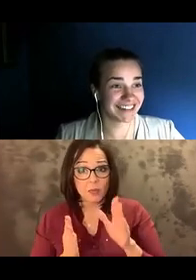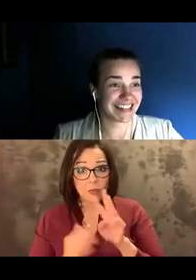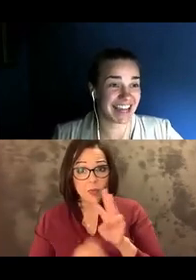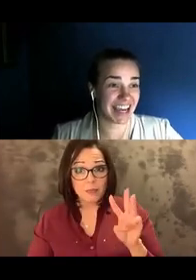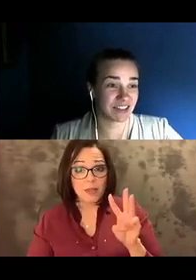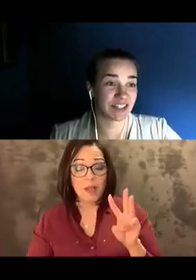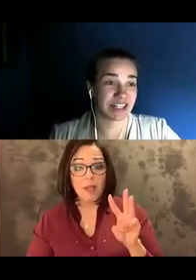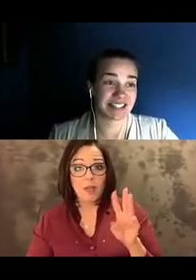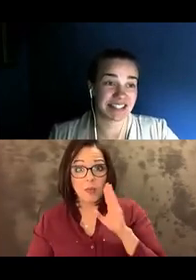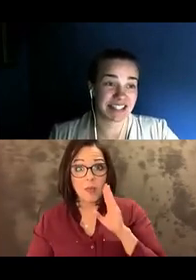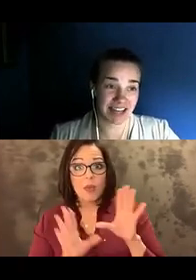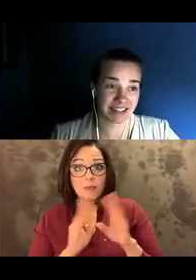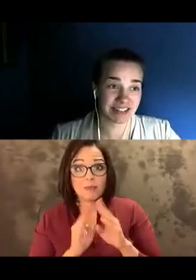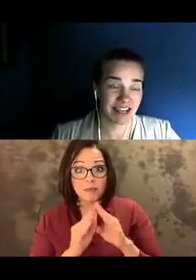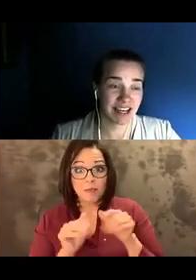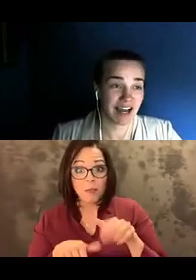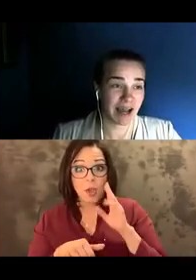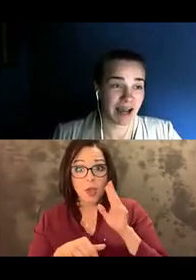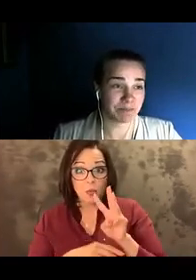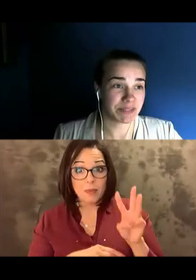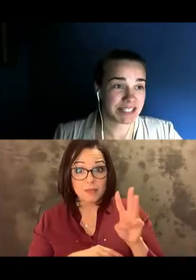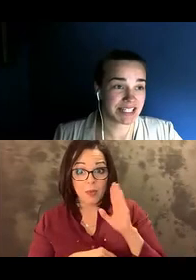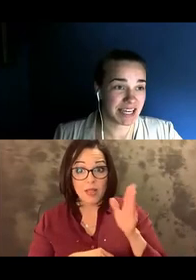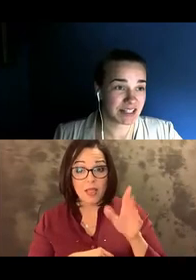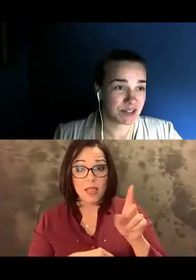website? And the answer is yes.